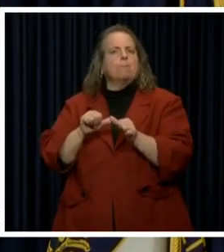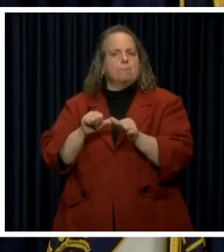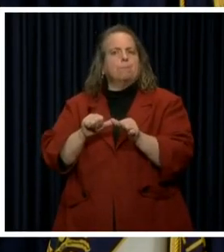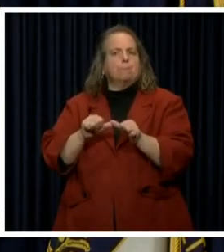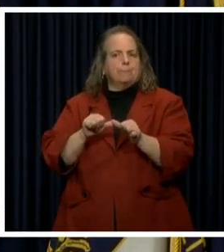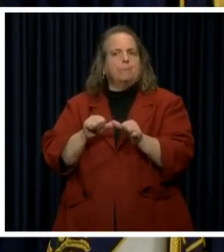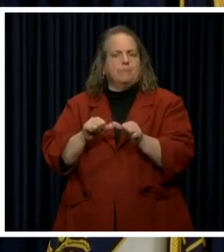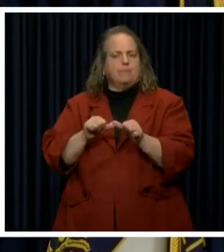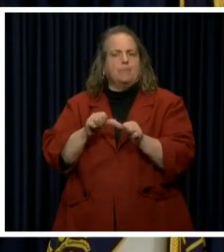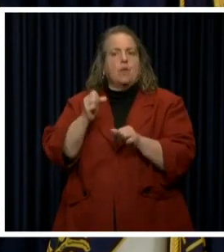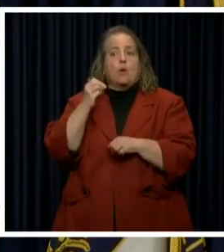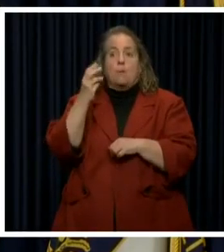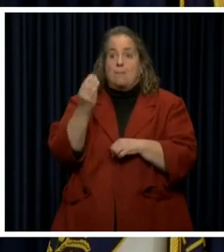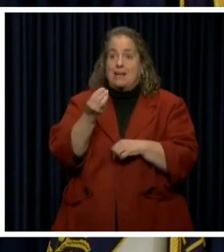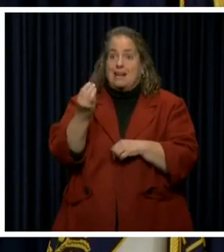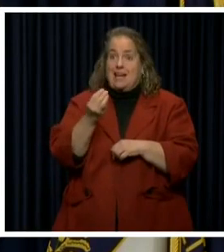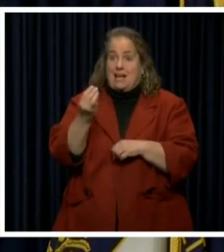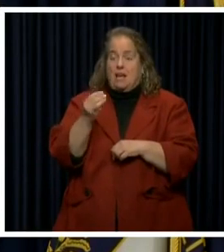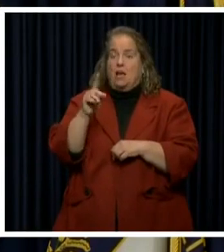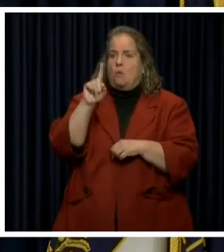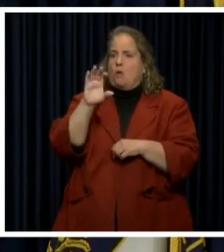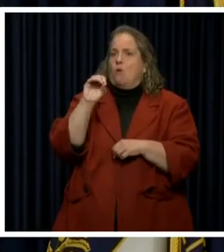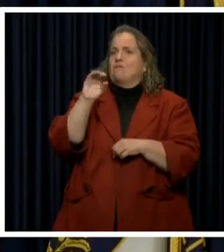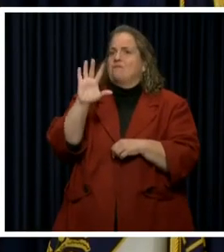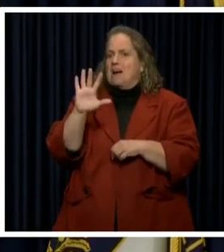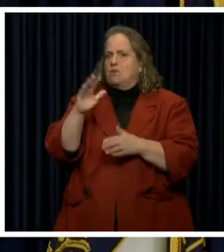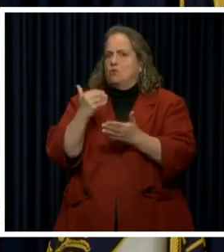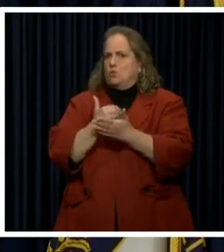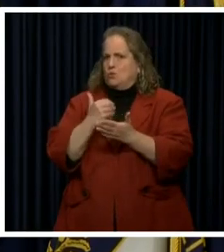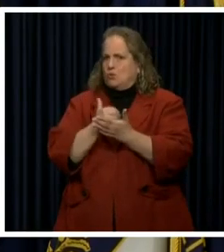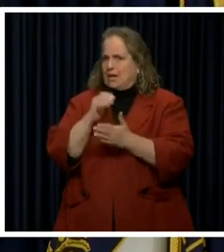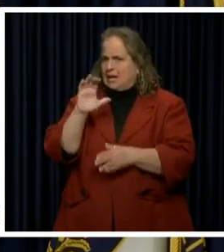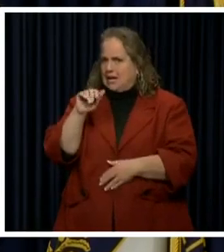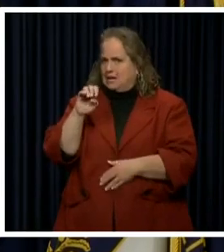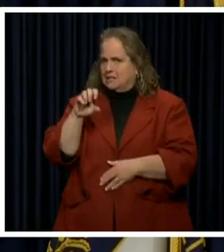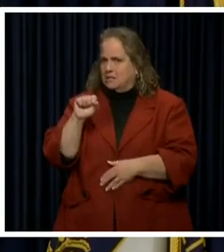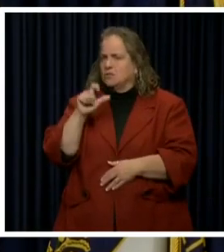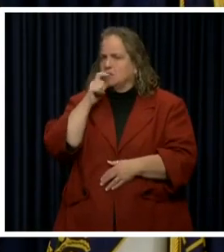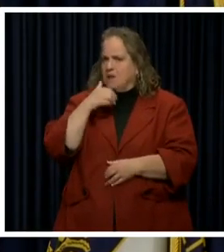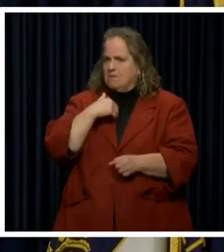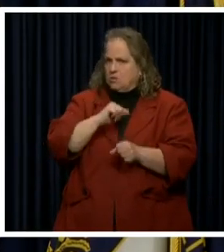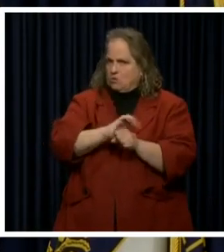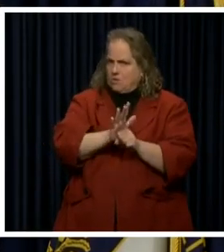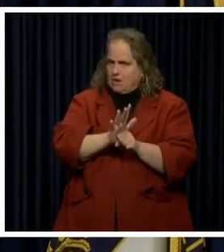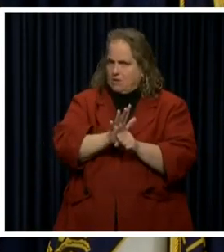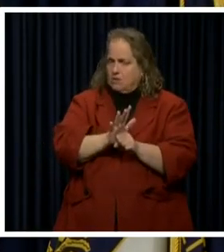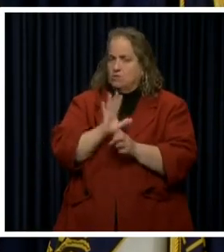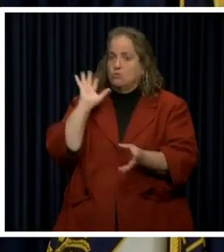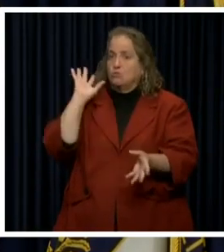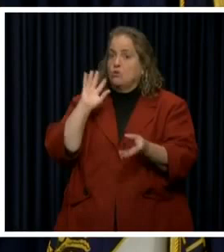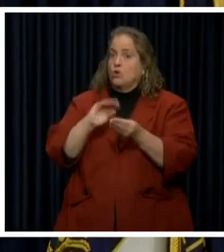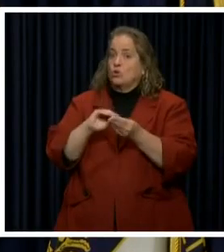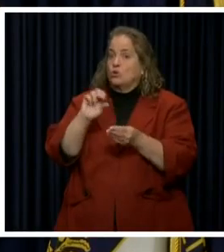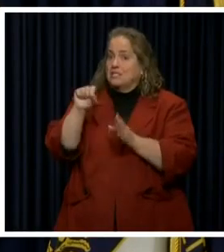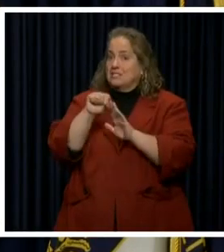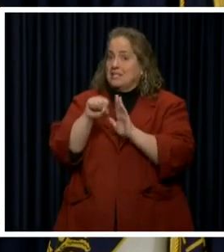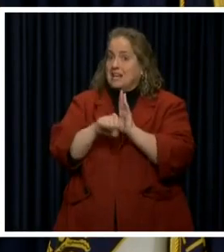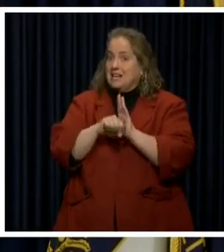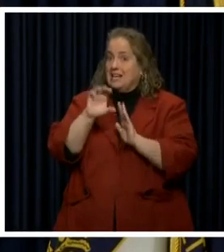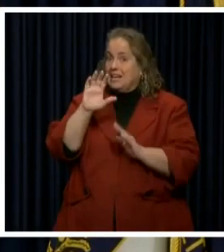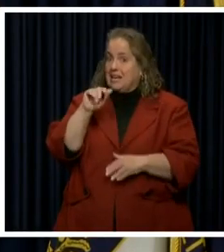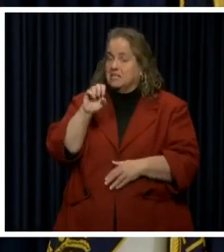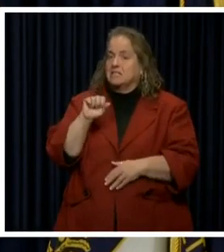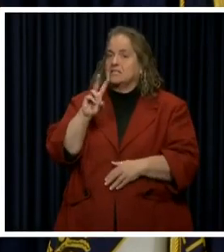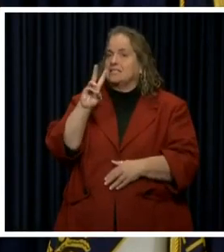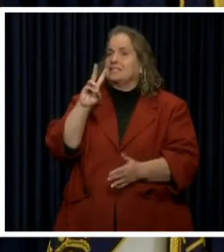we're reporting 105 new cases of the coronavirus, which brings our total state cases